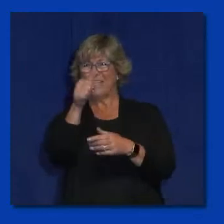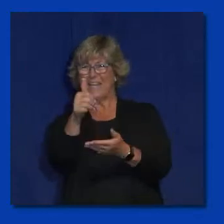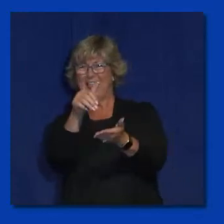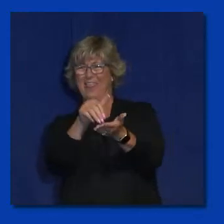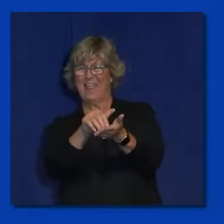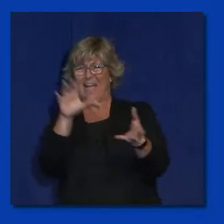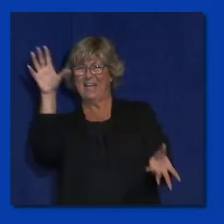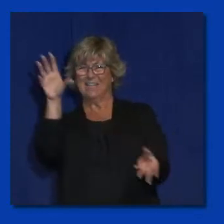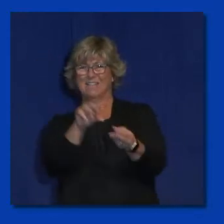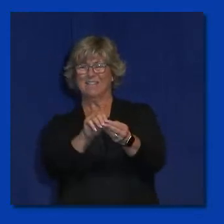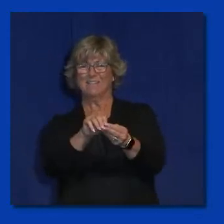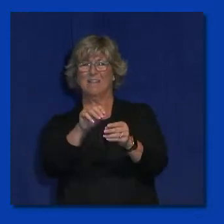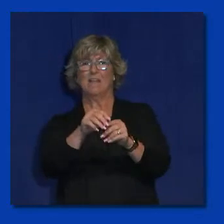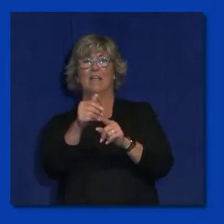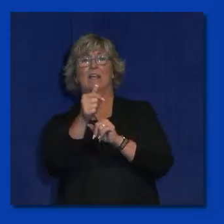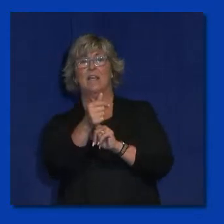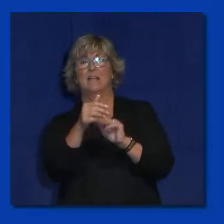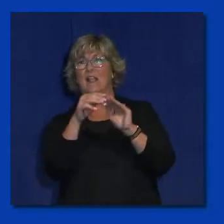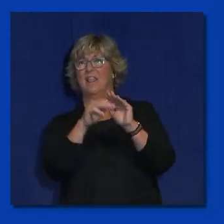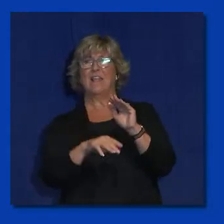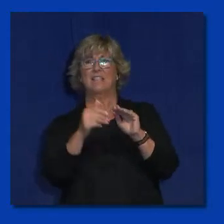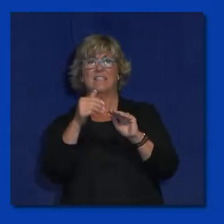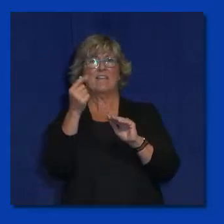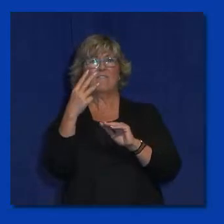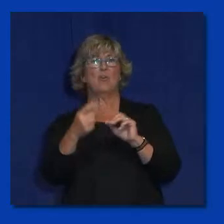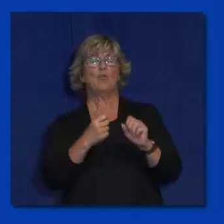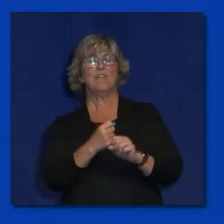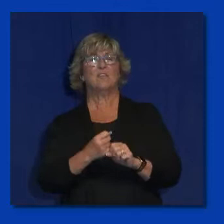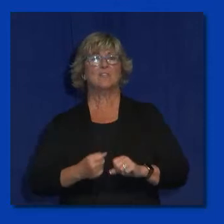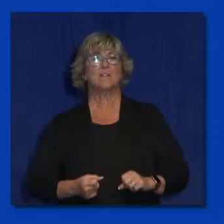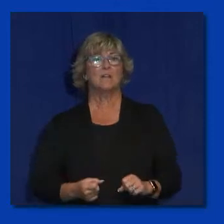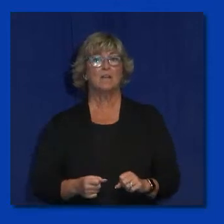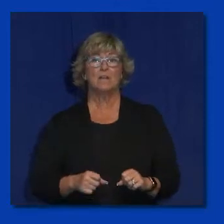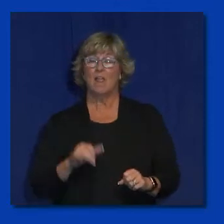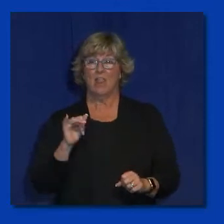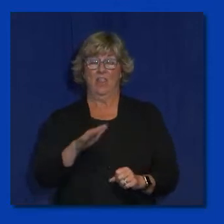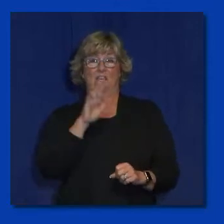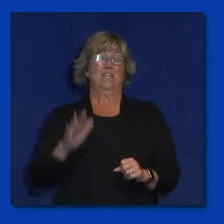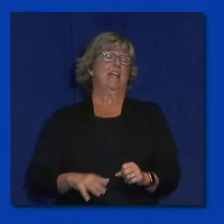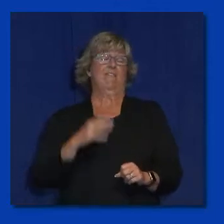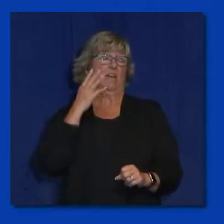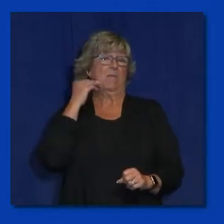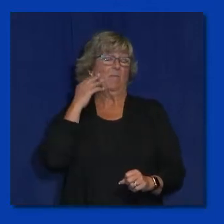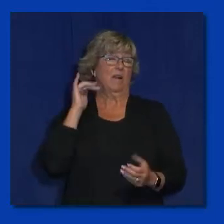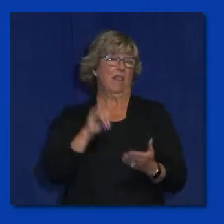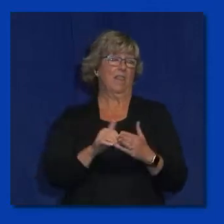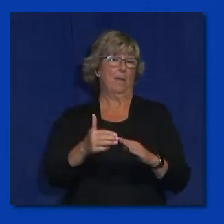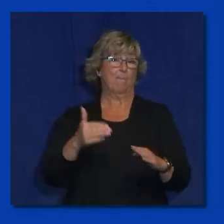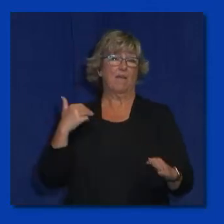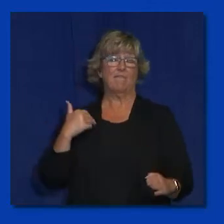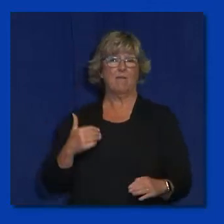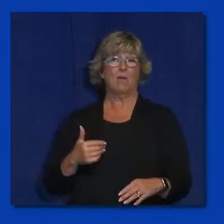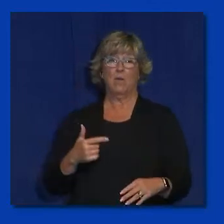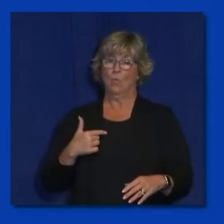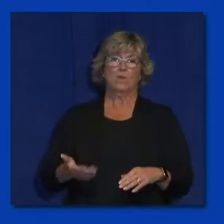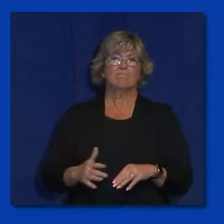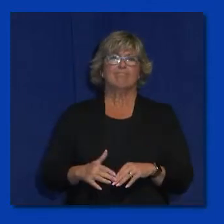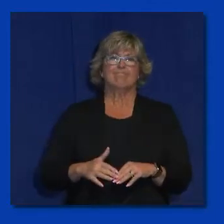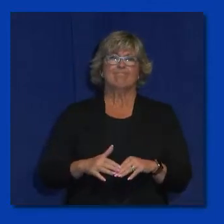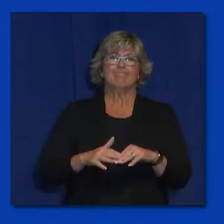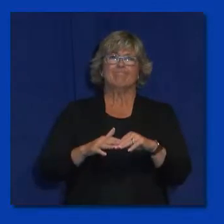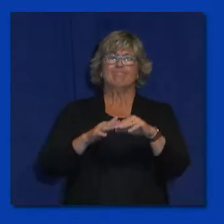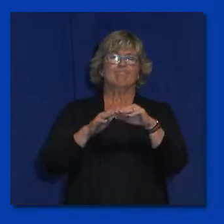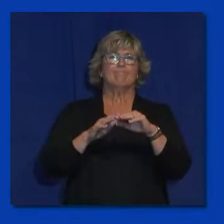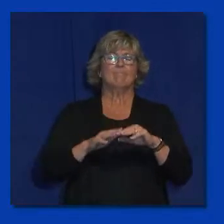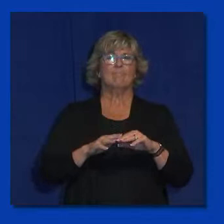10,000 in just less than a couple years. This has never been done And we're winding up. So not only are we